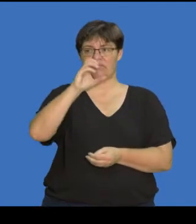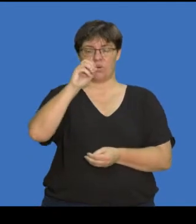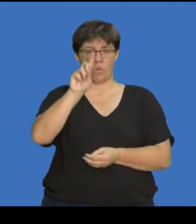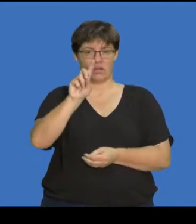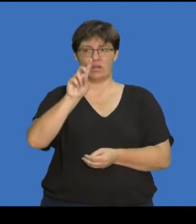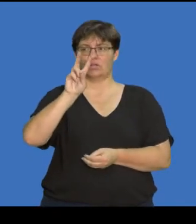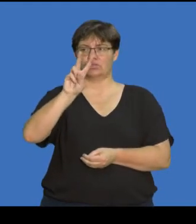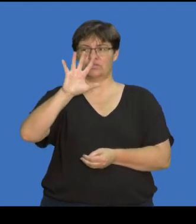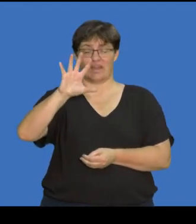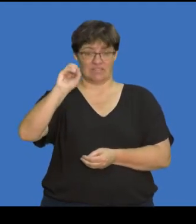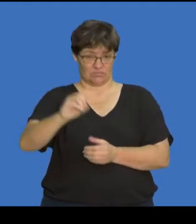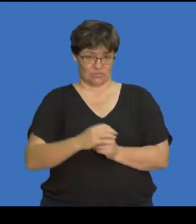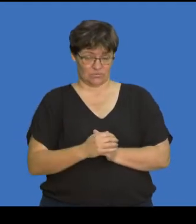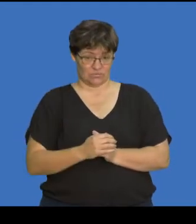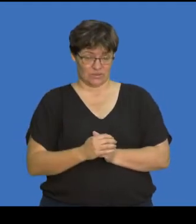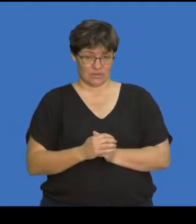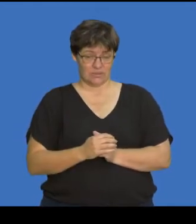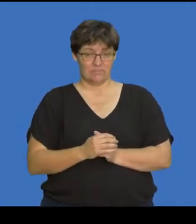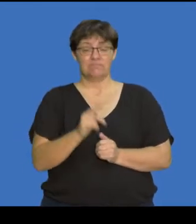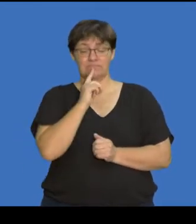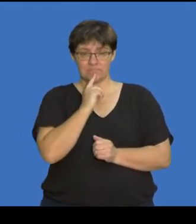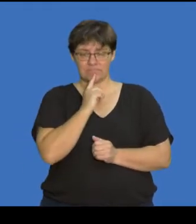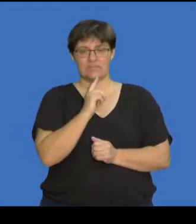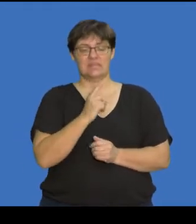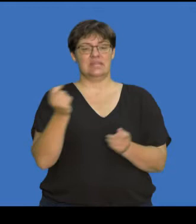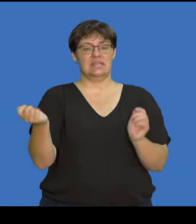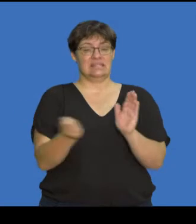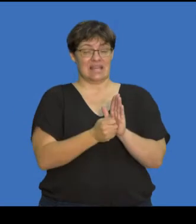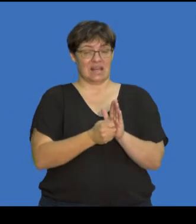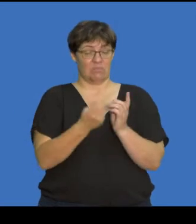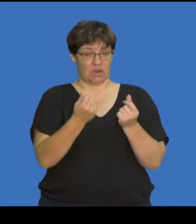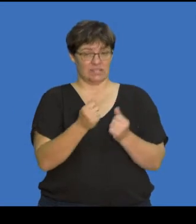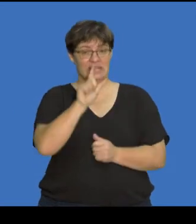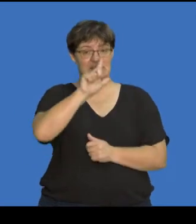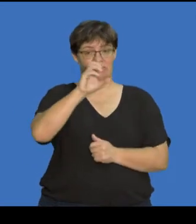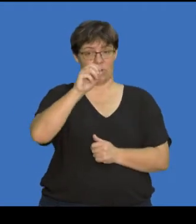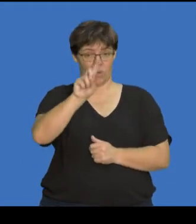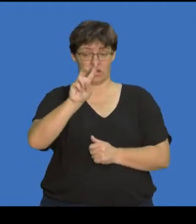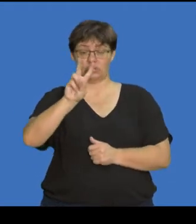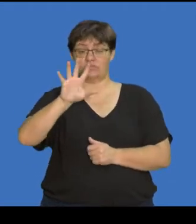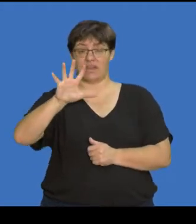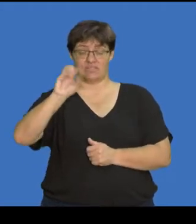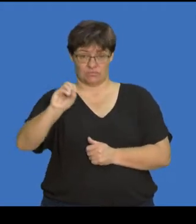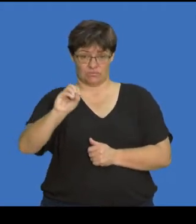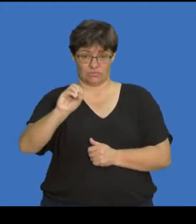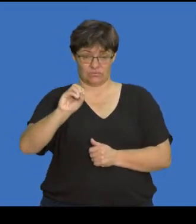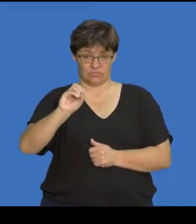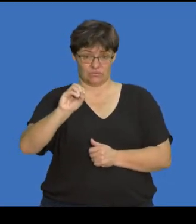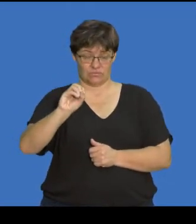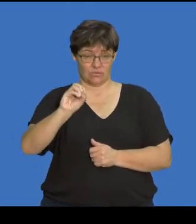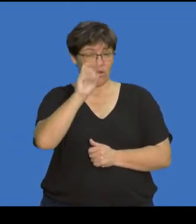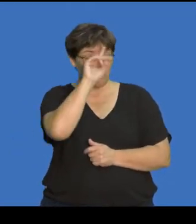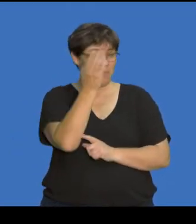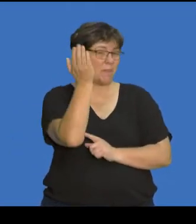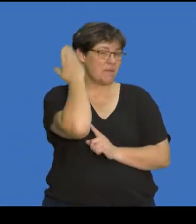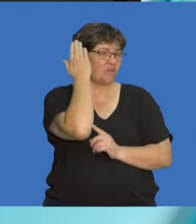701,250. Therefore, I say take my selling price, which is 701,250. You recall from the